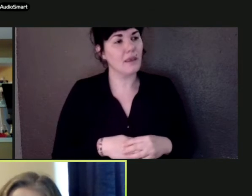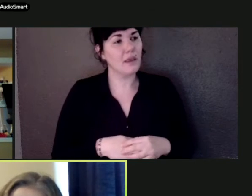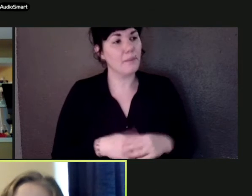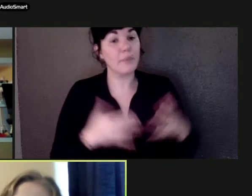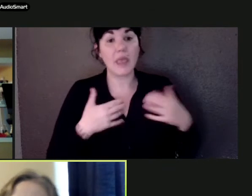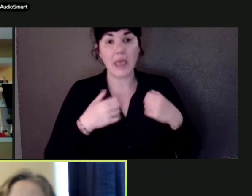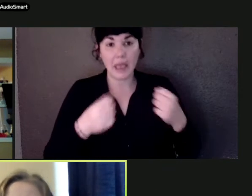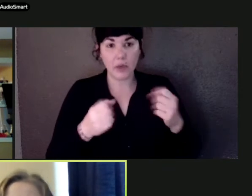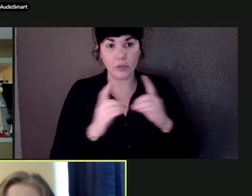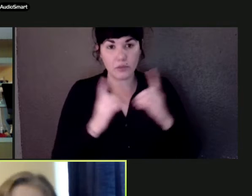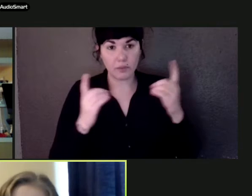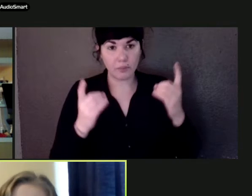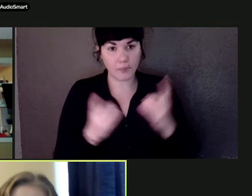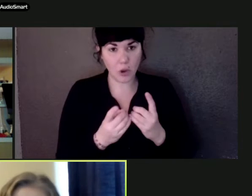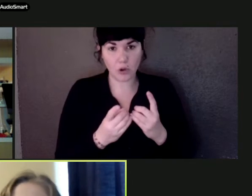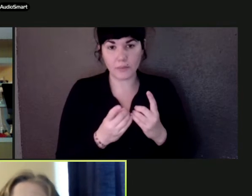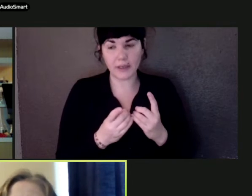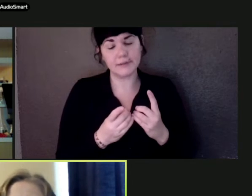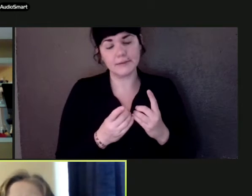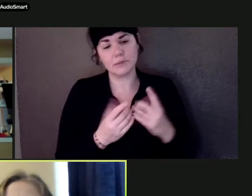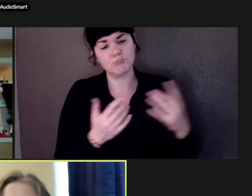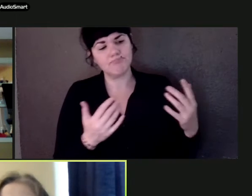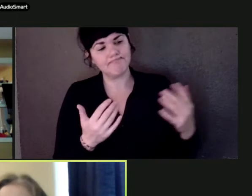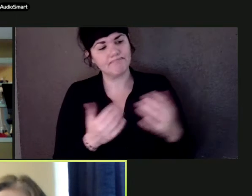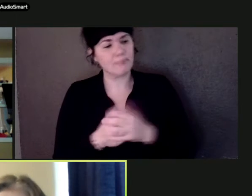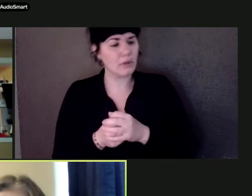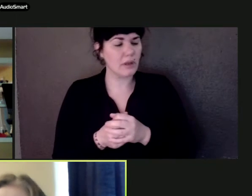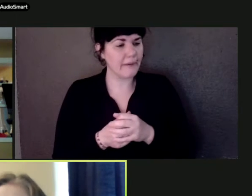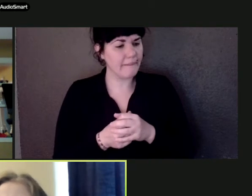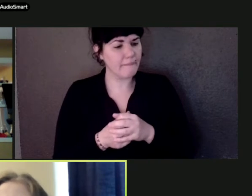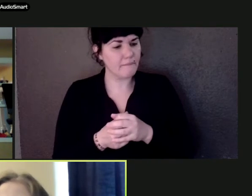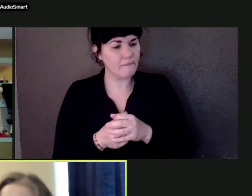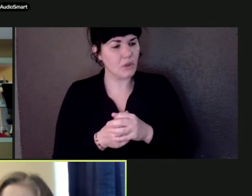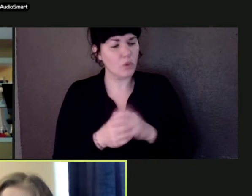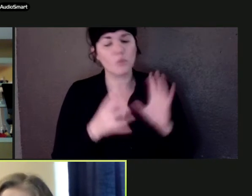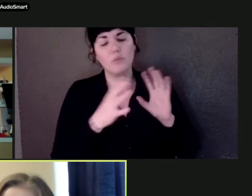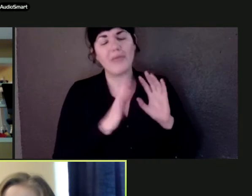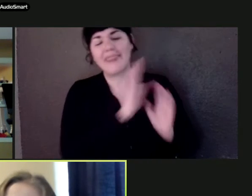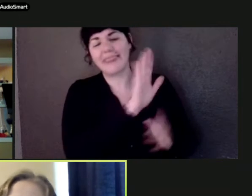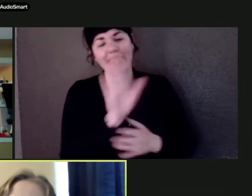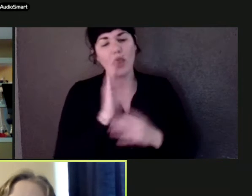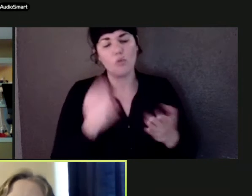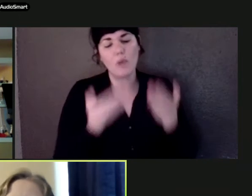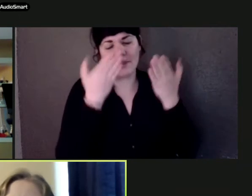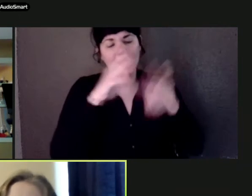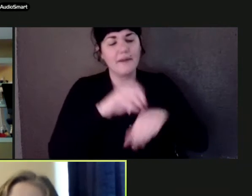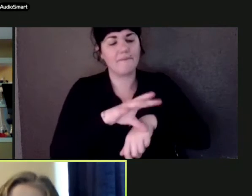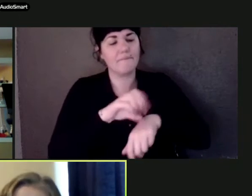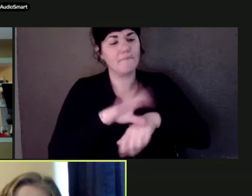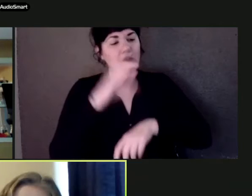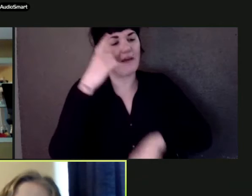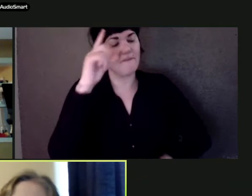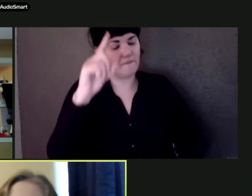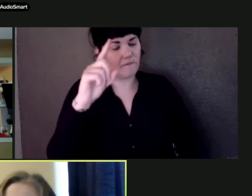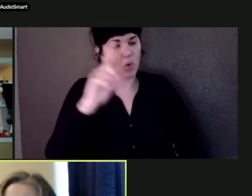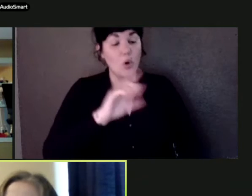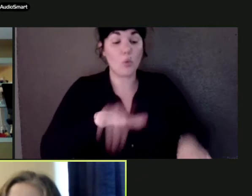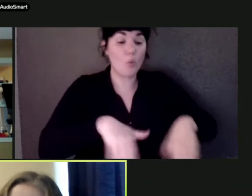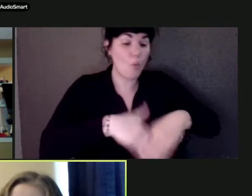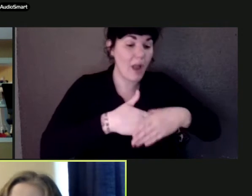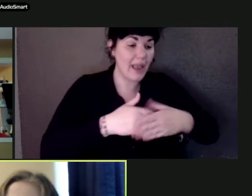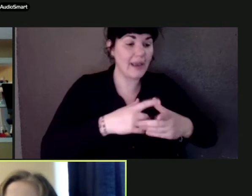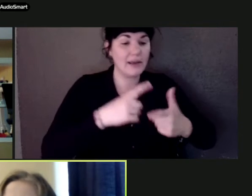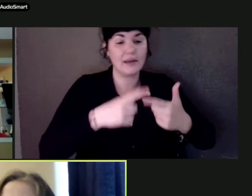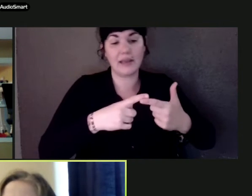still in the same vein of summer fun, but weddings, social gatherings, family reunions,